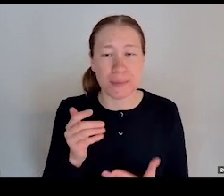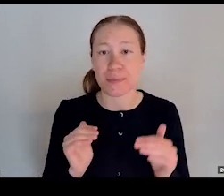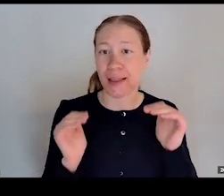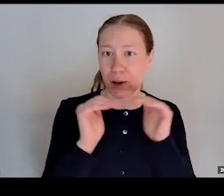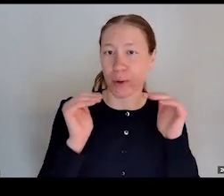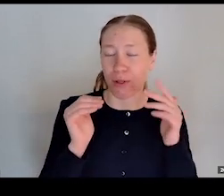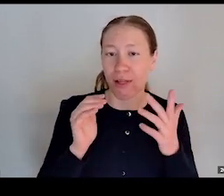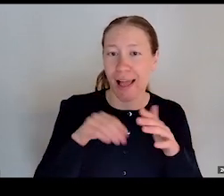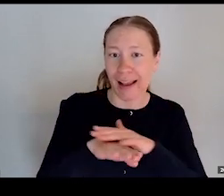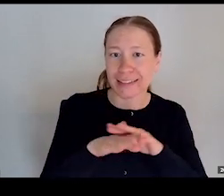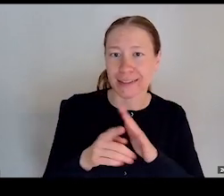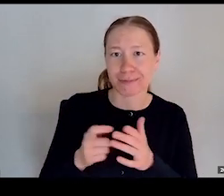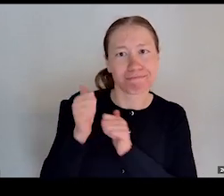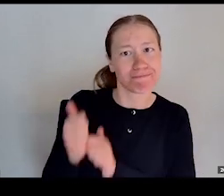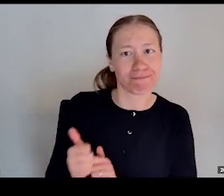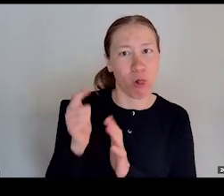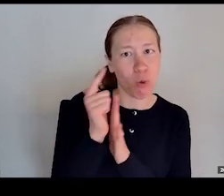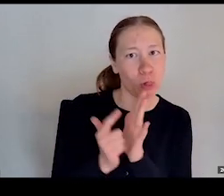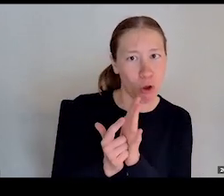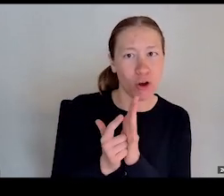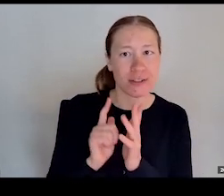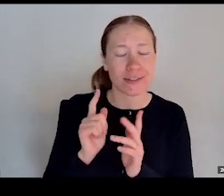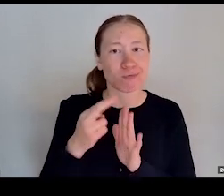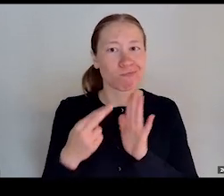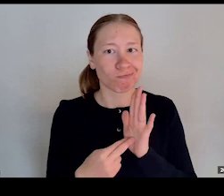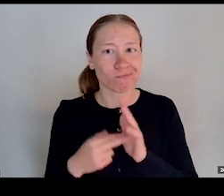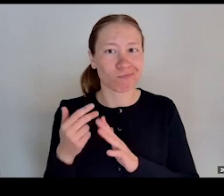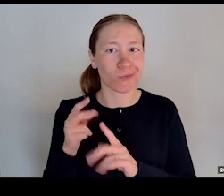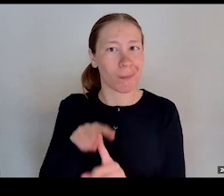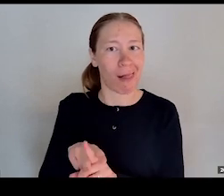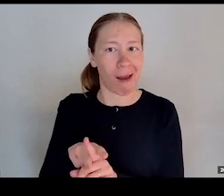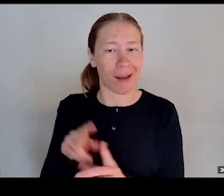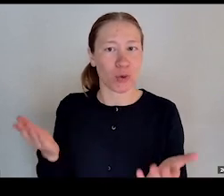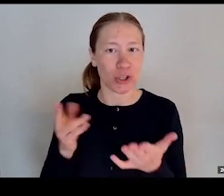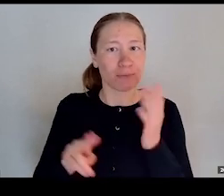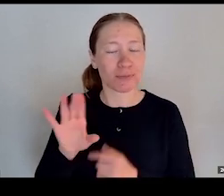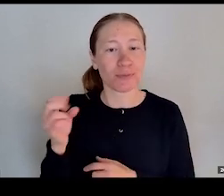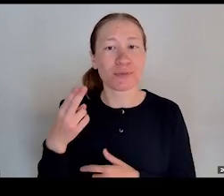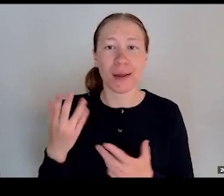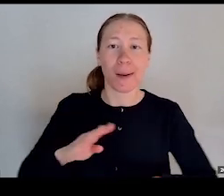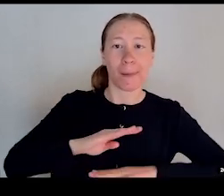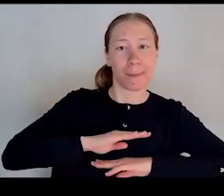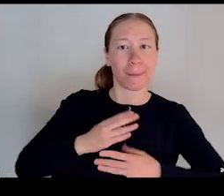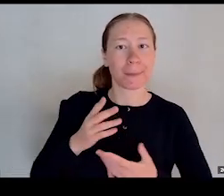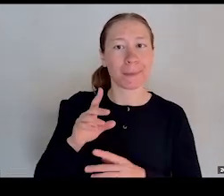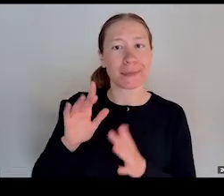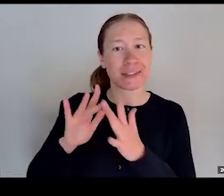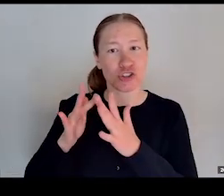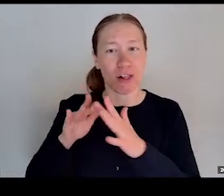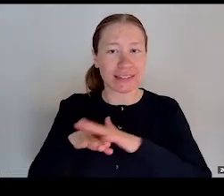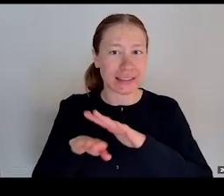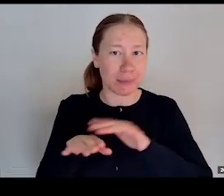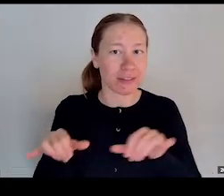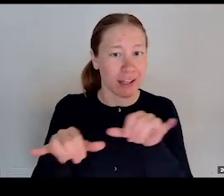required by laws and regulations that apply to the university, and this includes meeting digital accessibility standards, and when